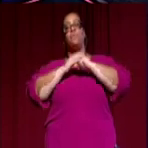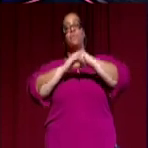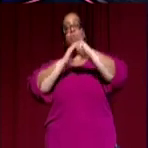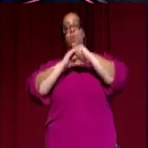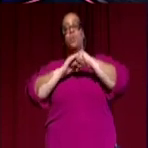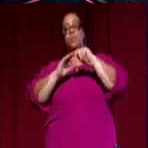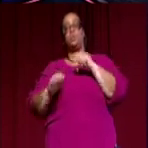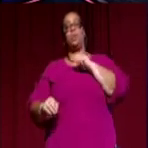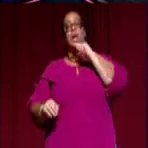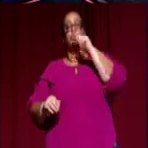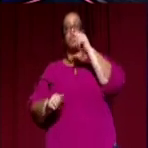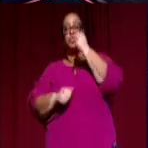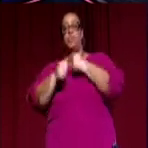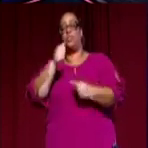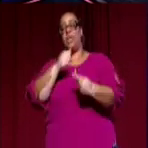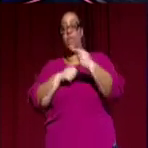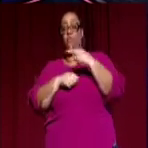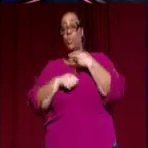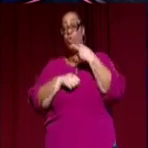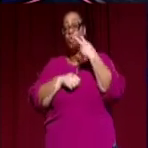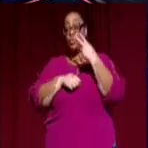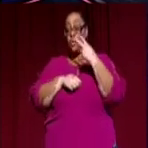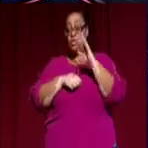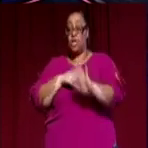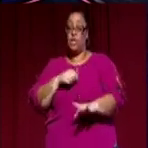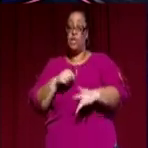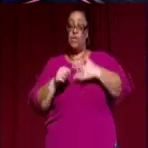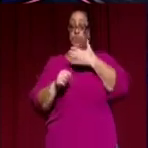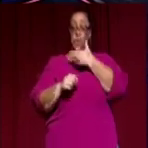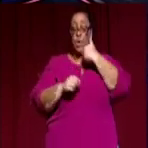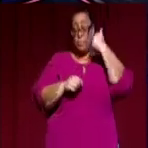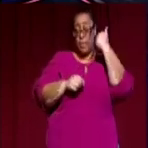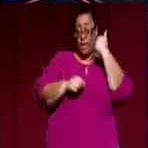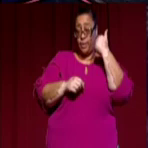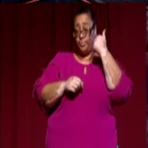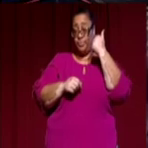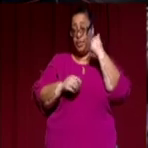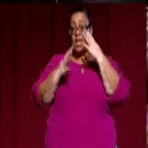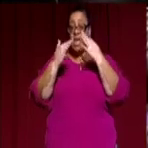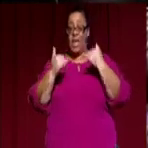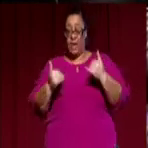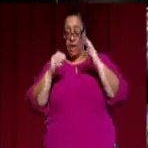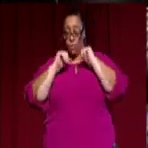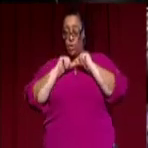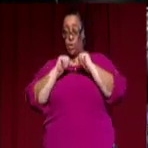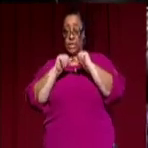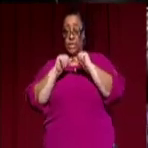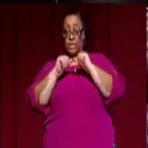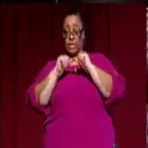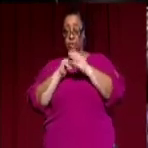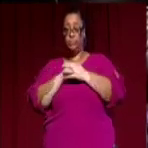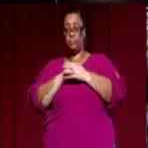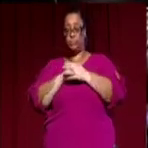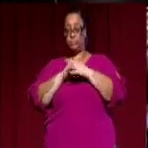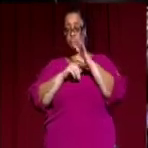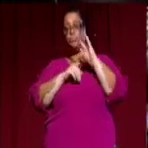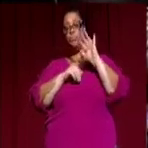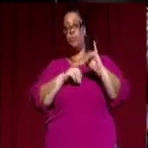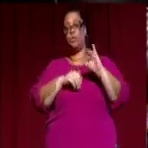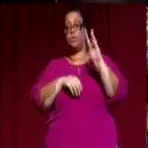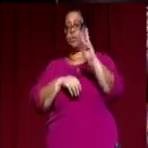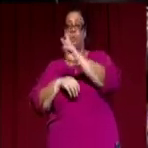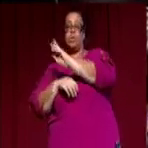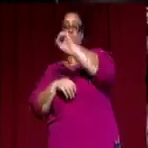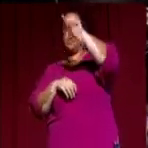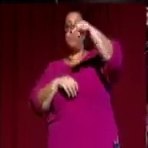I'm sure that everybody who's watching, you feel better just like I do. And now we will continue. We stay on the west side, First